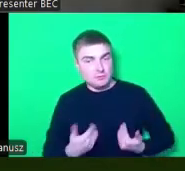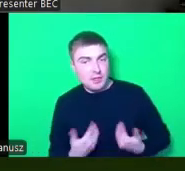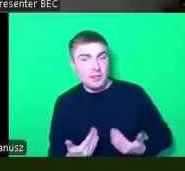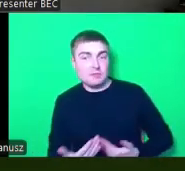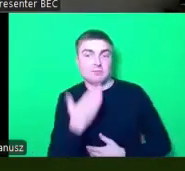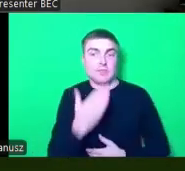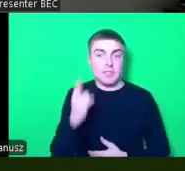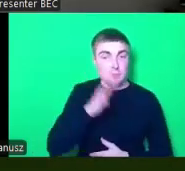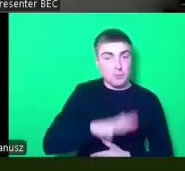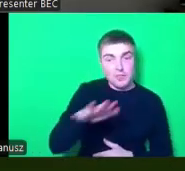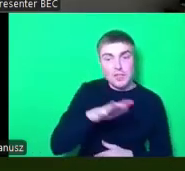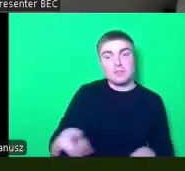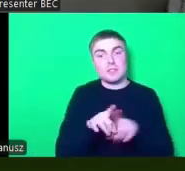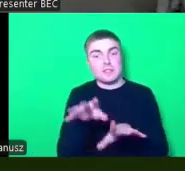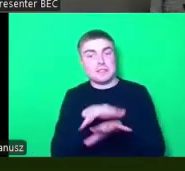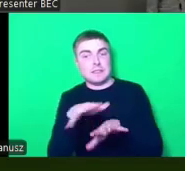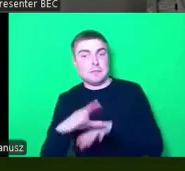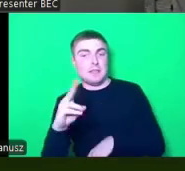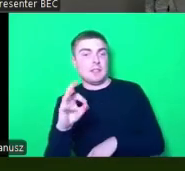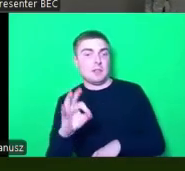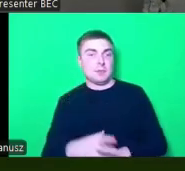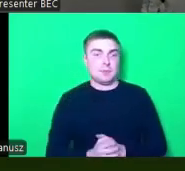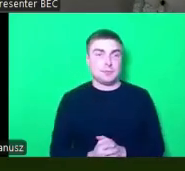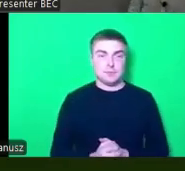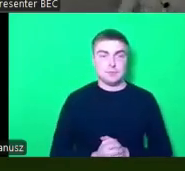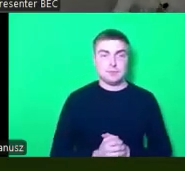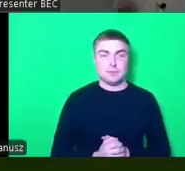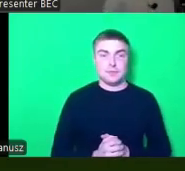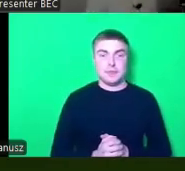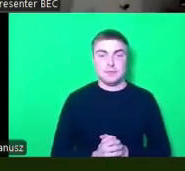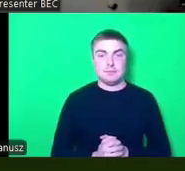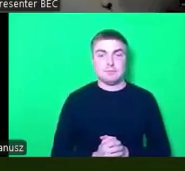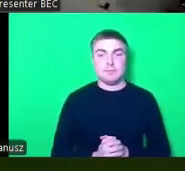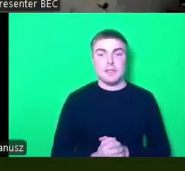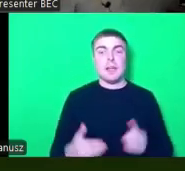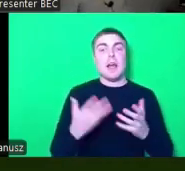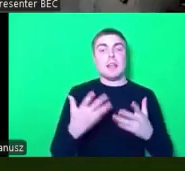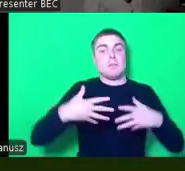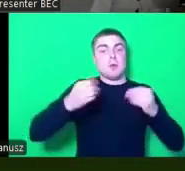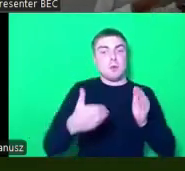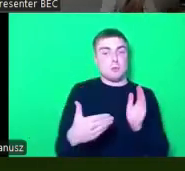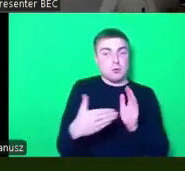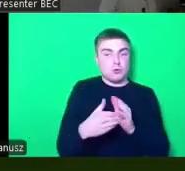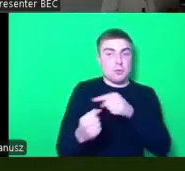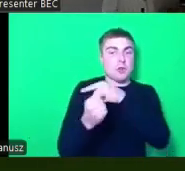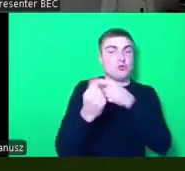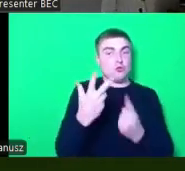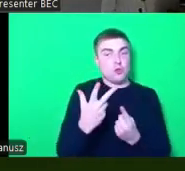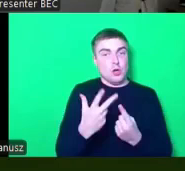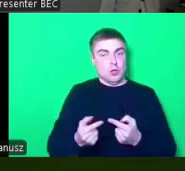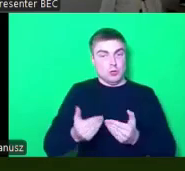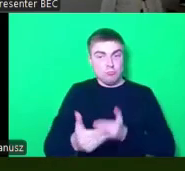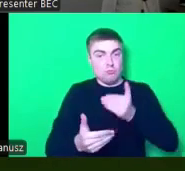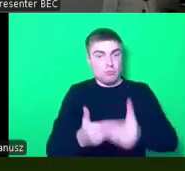in 3 steps. First, the effect of tree diversity and forests in